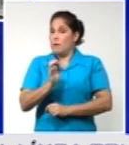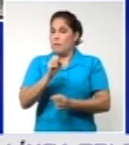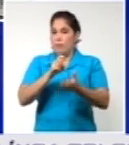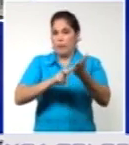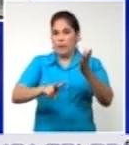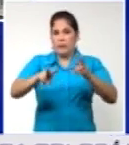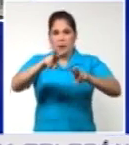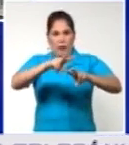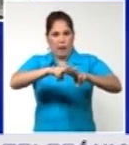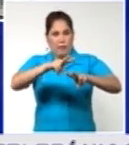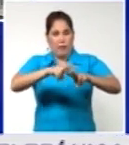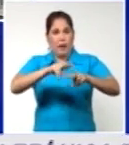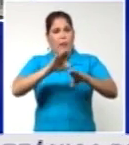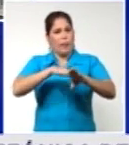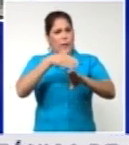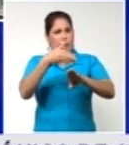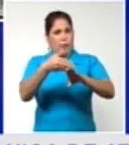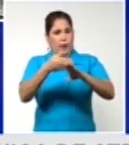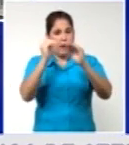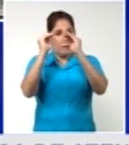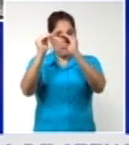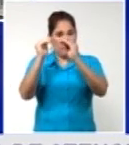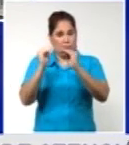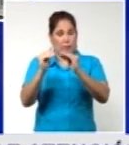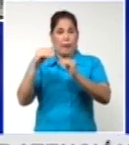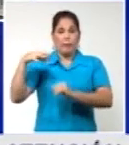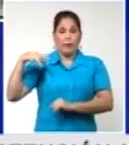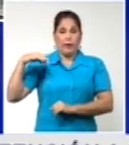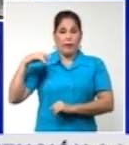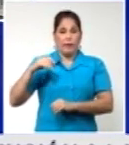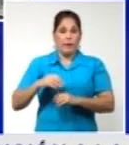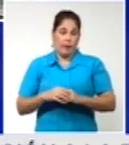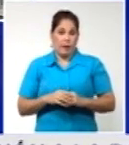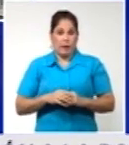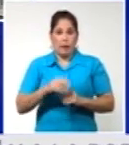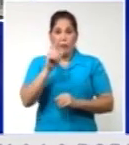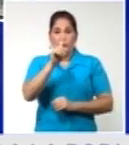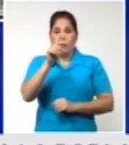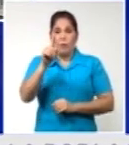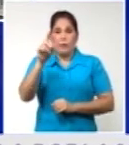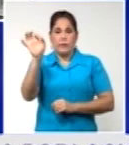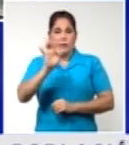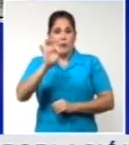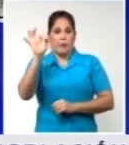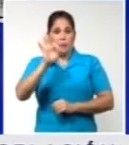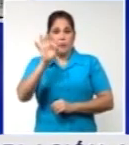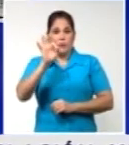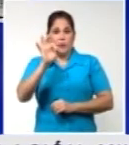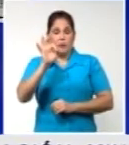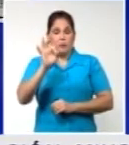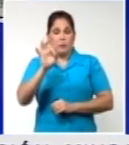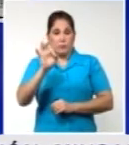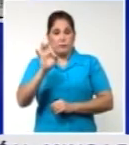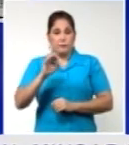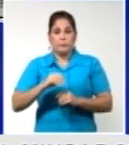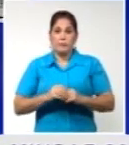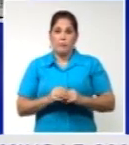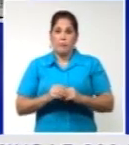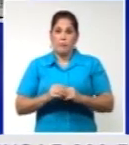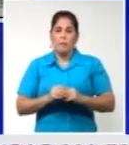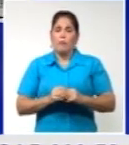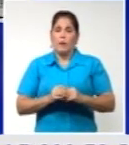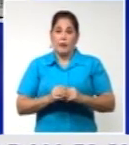27,797 from October 15th to 21st. Next comes Pinar del Rio, representing